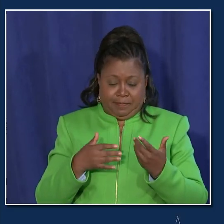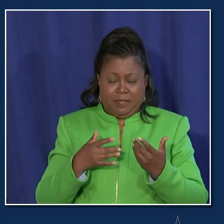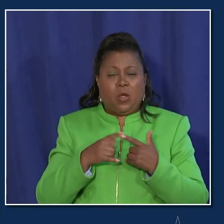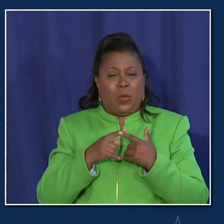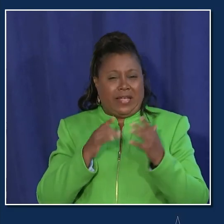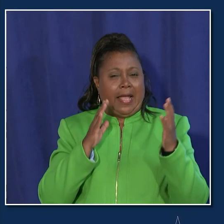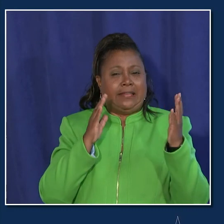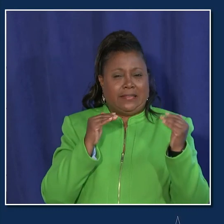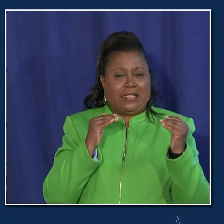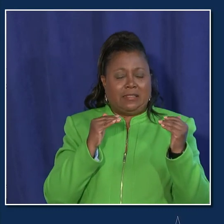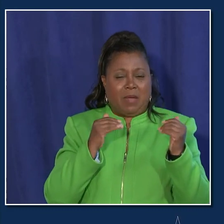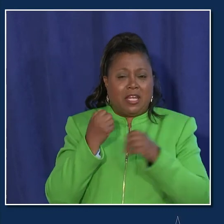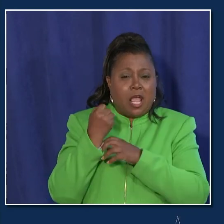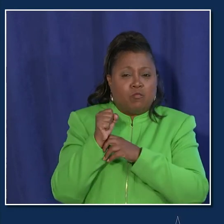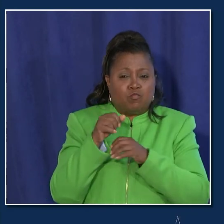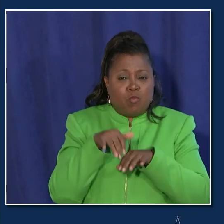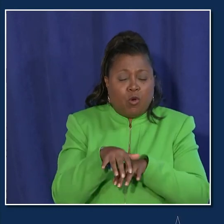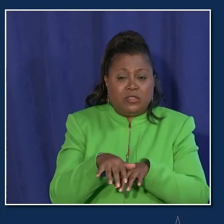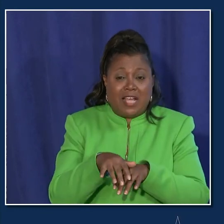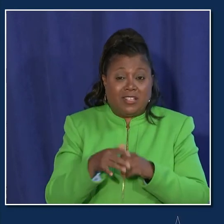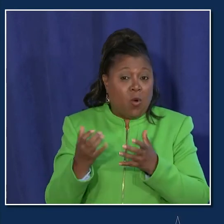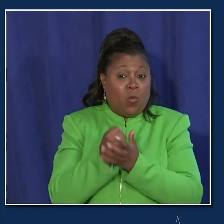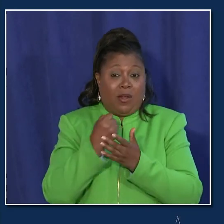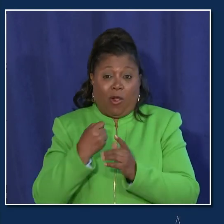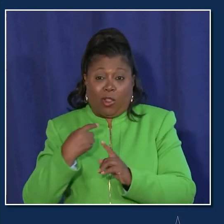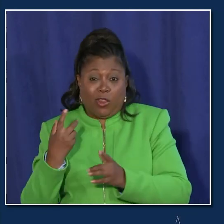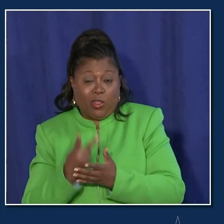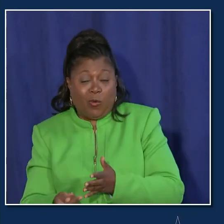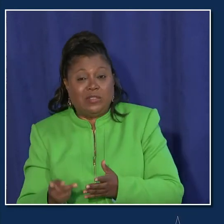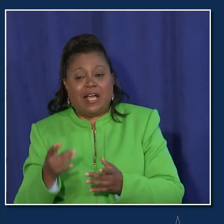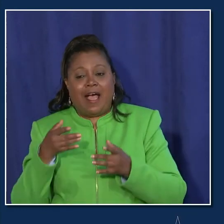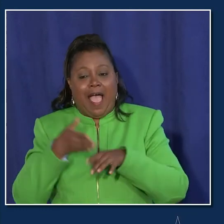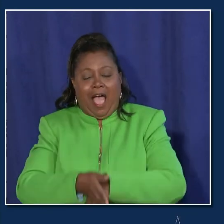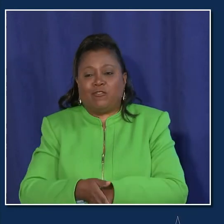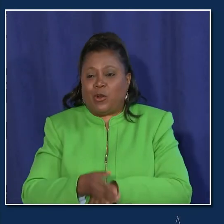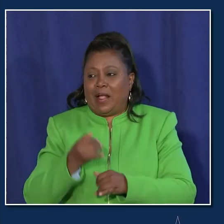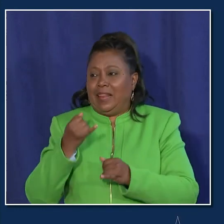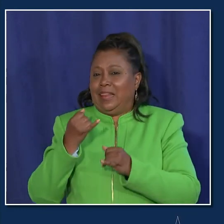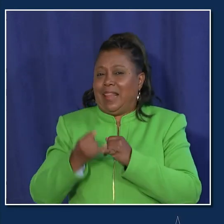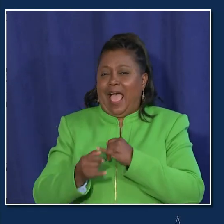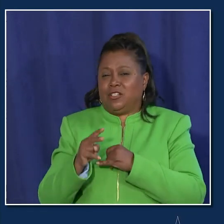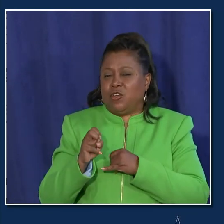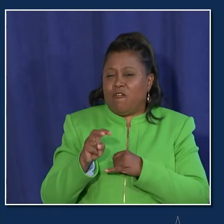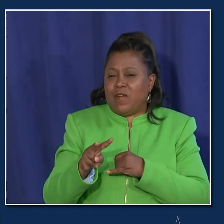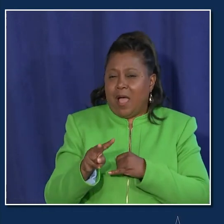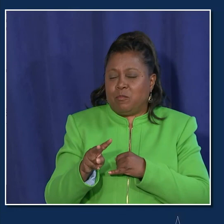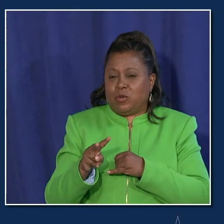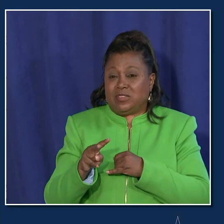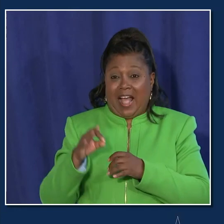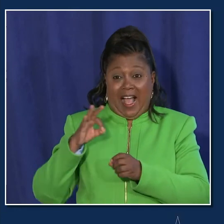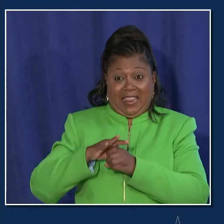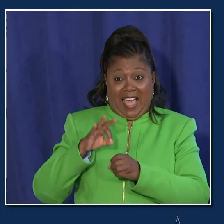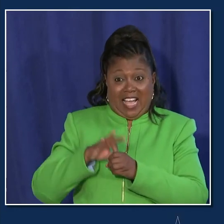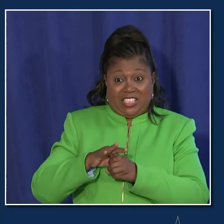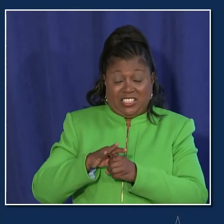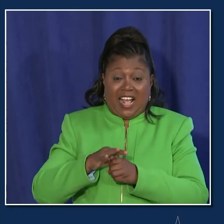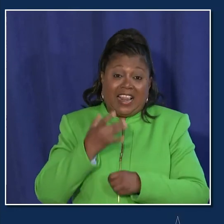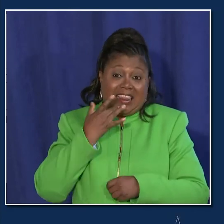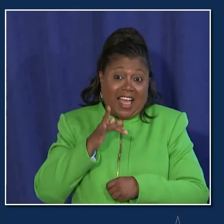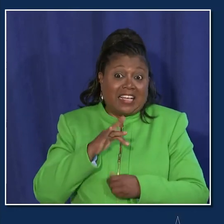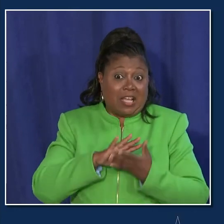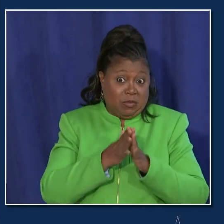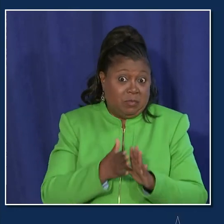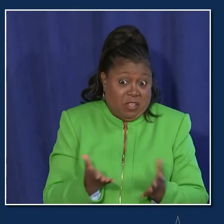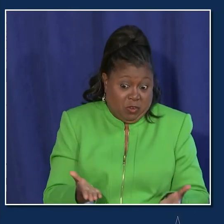we anticipated protests, win or lose, following last November's election. Luckily, it was